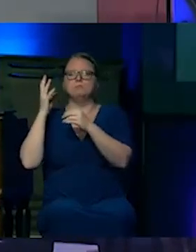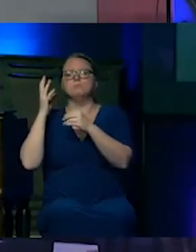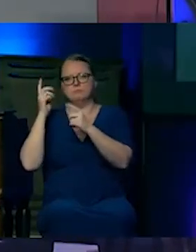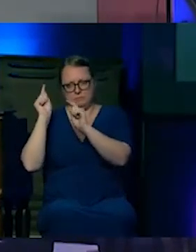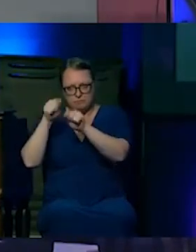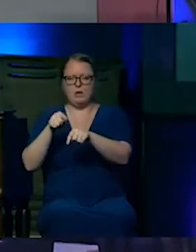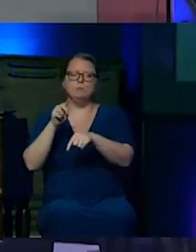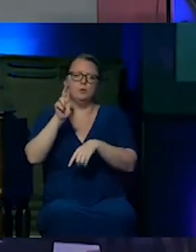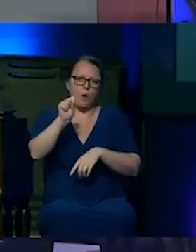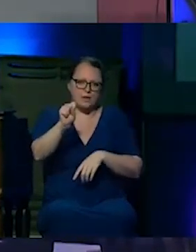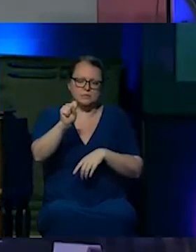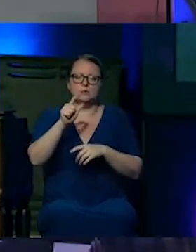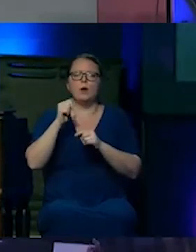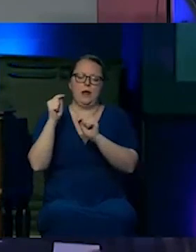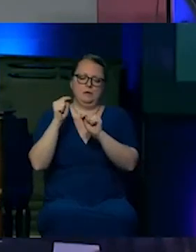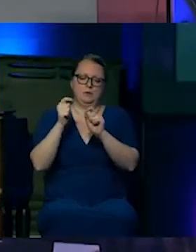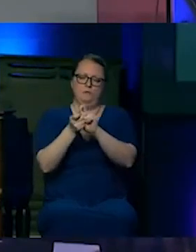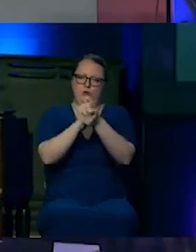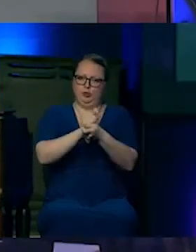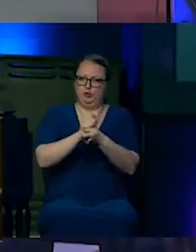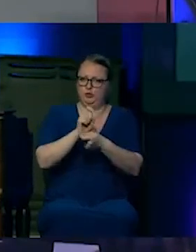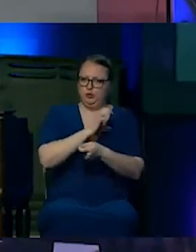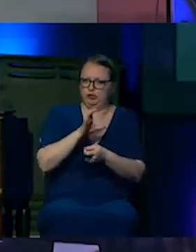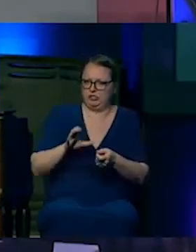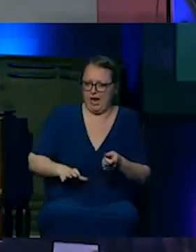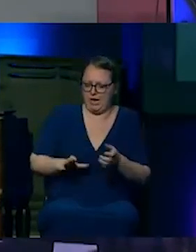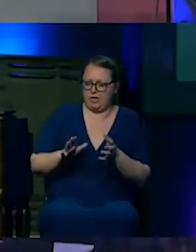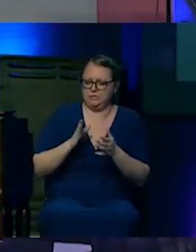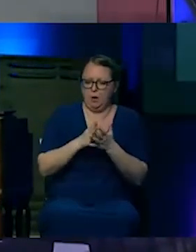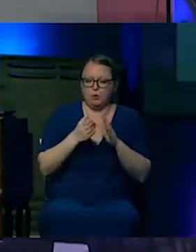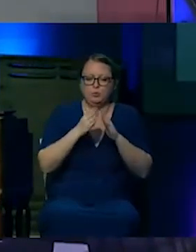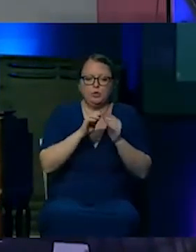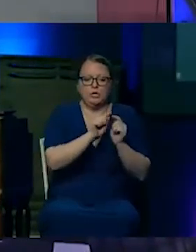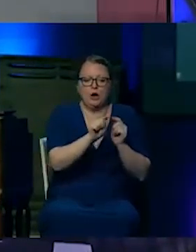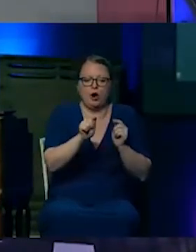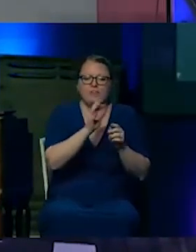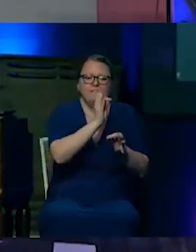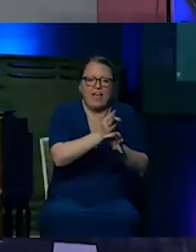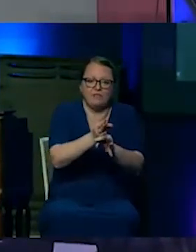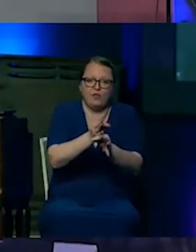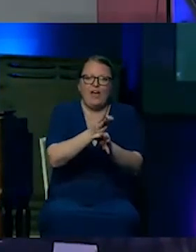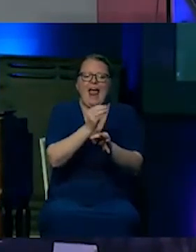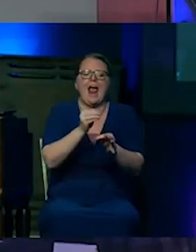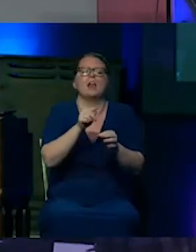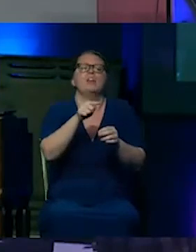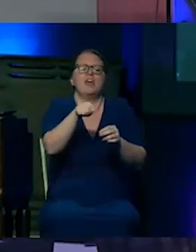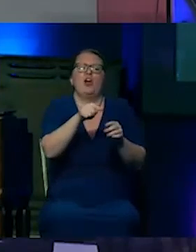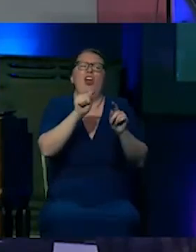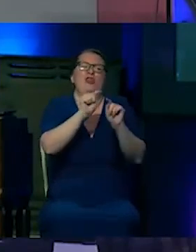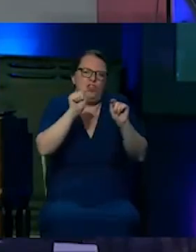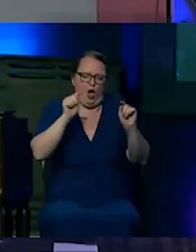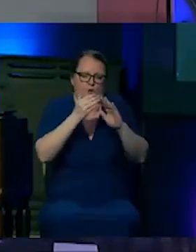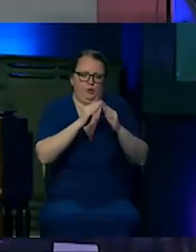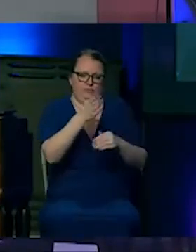that when I converted to Christianity, there was this idea that some communities were like the faithful and like the communities of God,